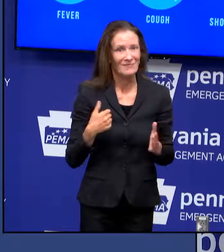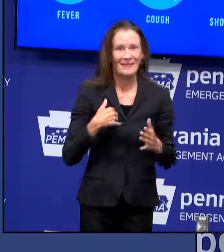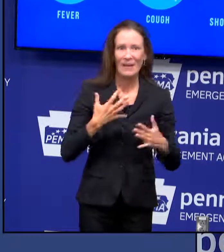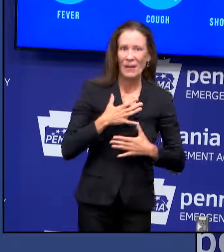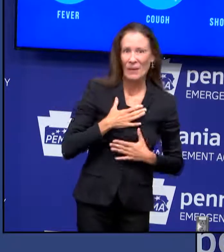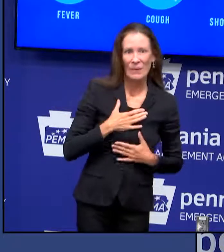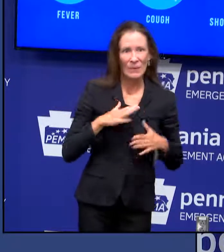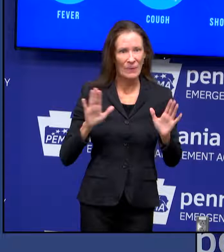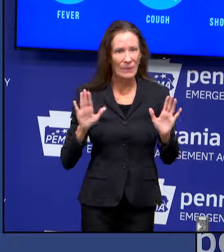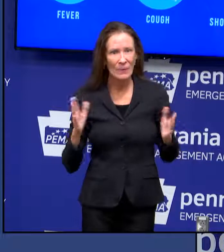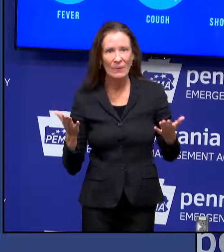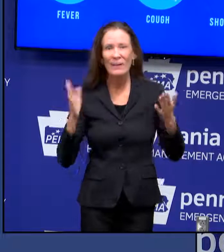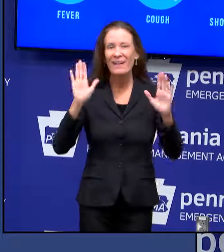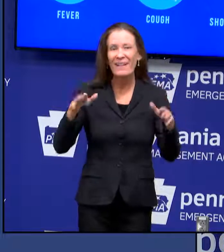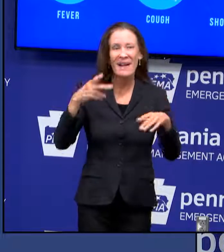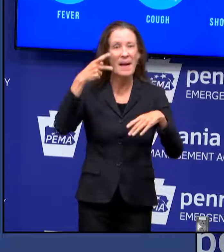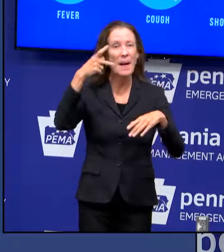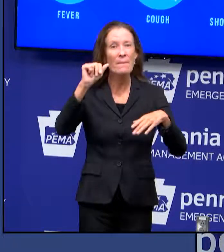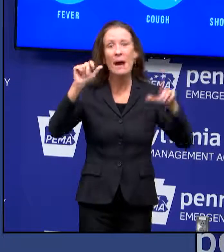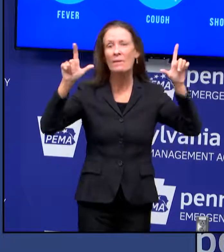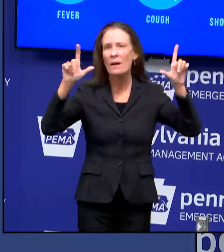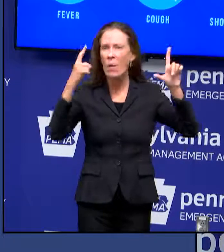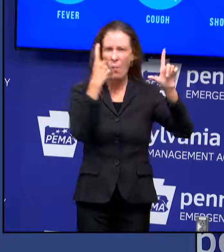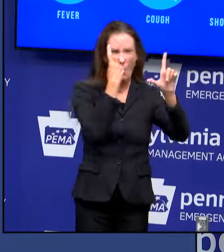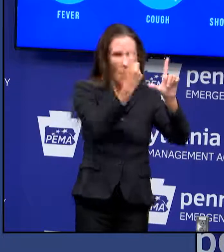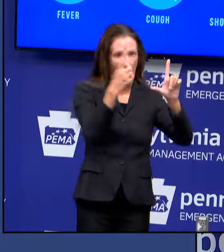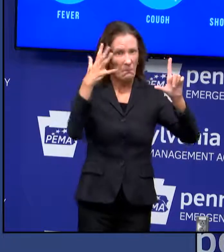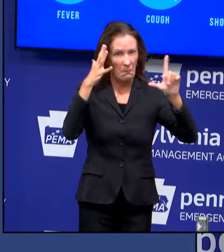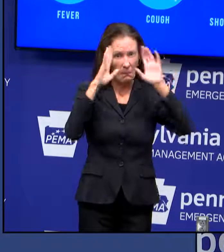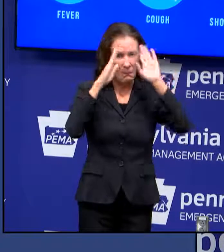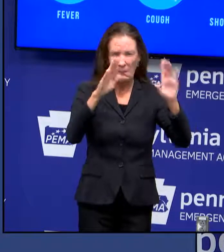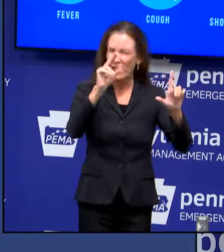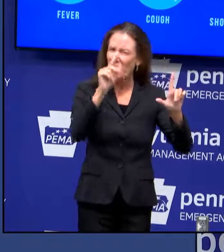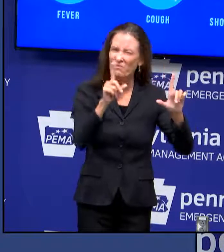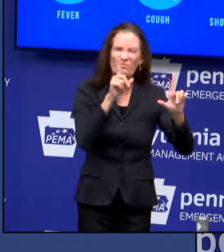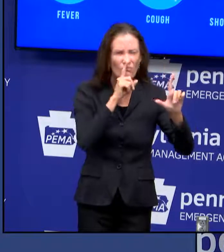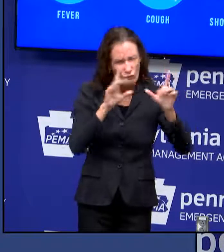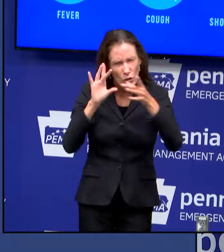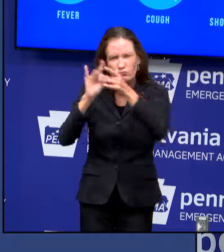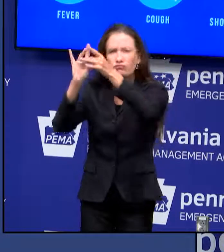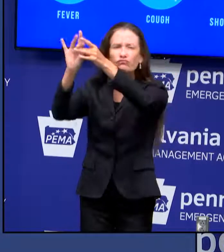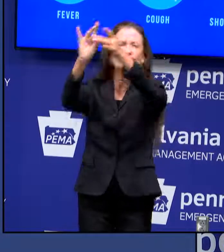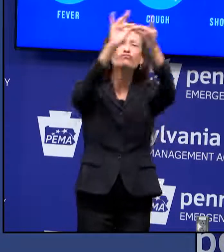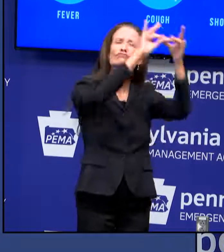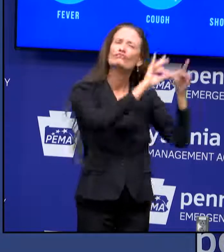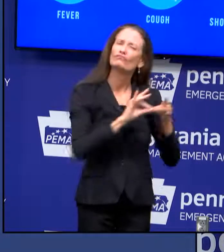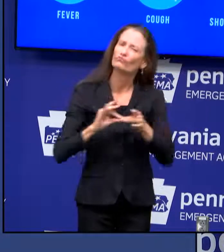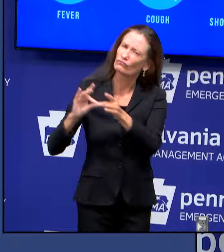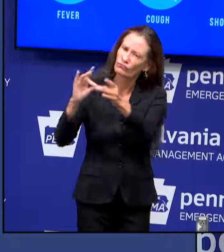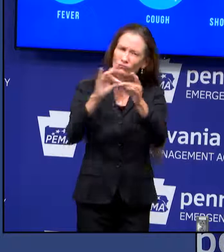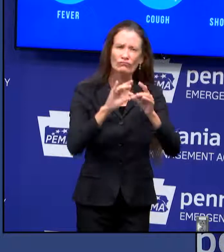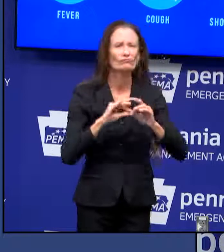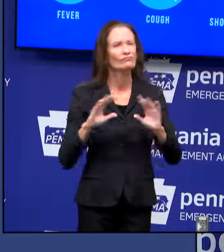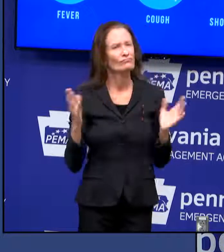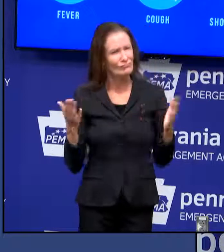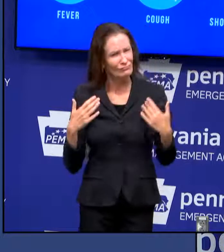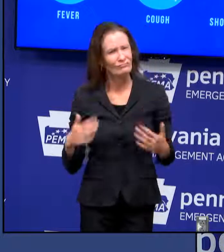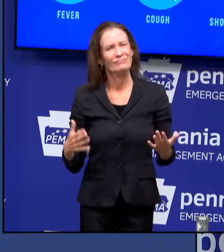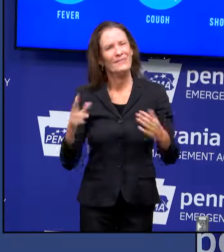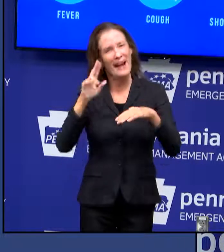comes to a viral pandemic. And it emphasizes, just again, how nice it would be if we had a national